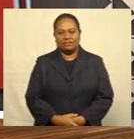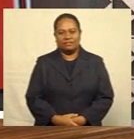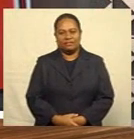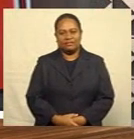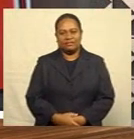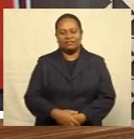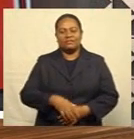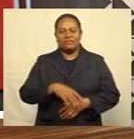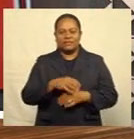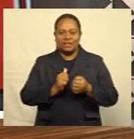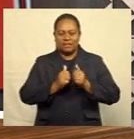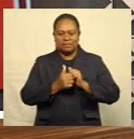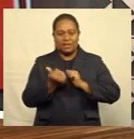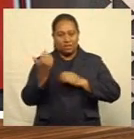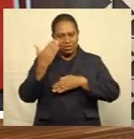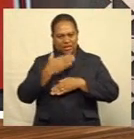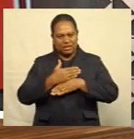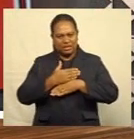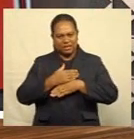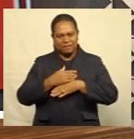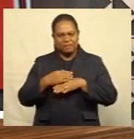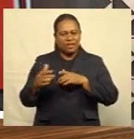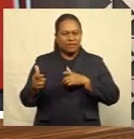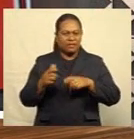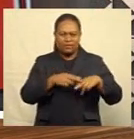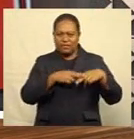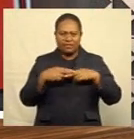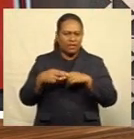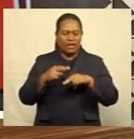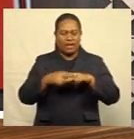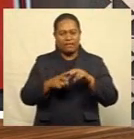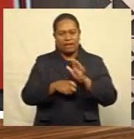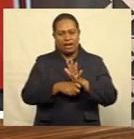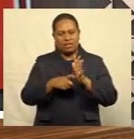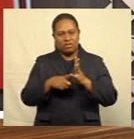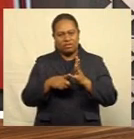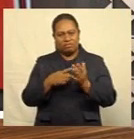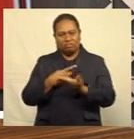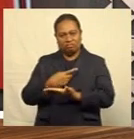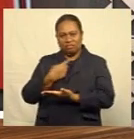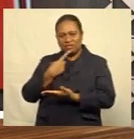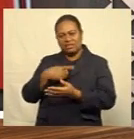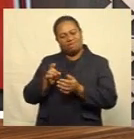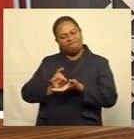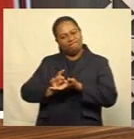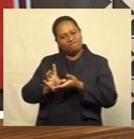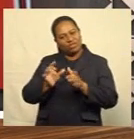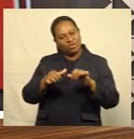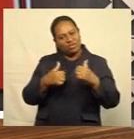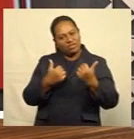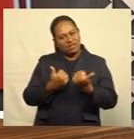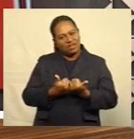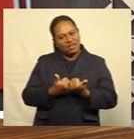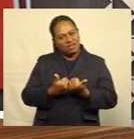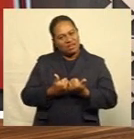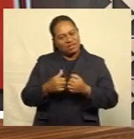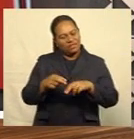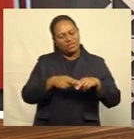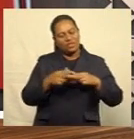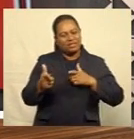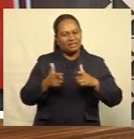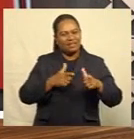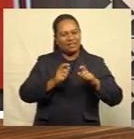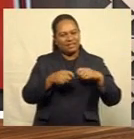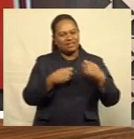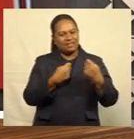First up in sports tonight, the Fiji Rugby Union has terminated Sebuloni Modenadangi's contract with the Fiji 7 side after